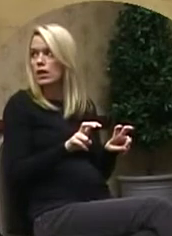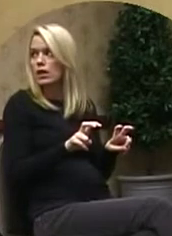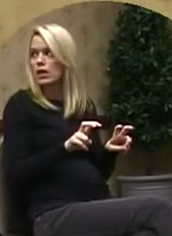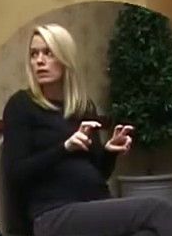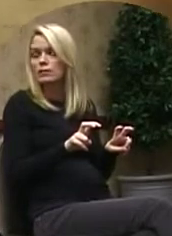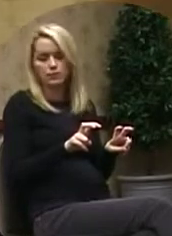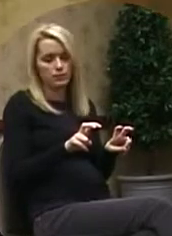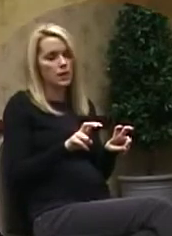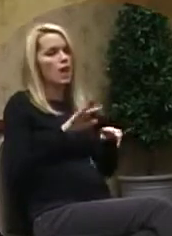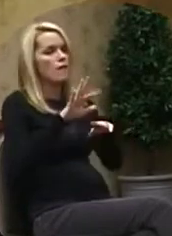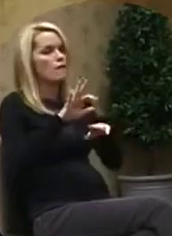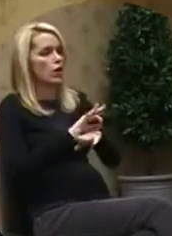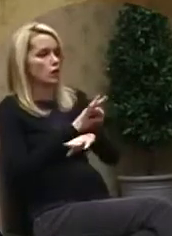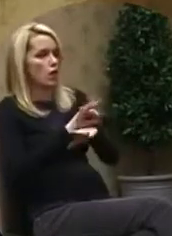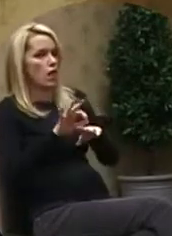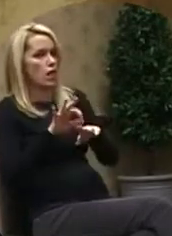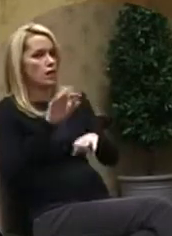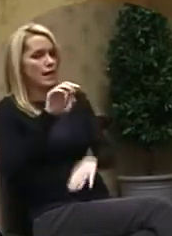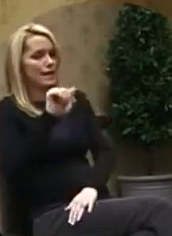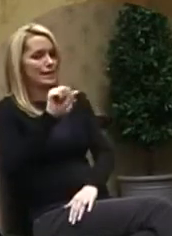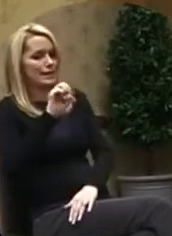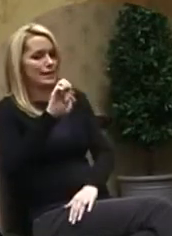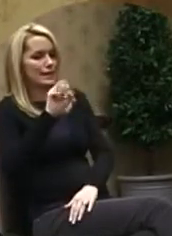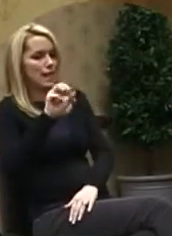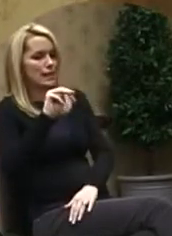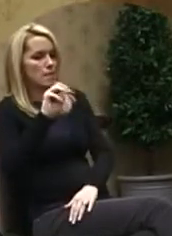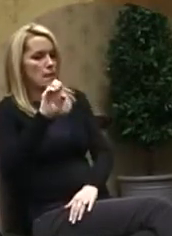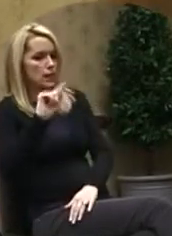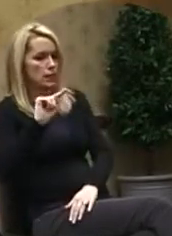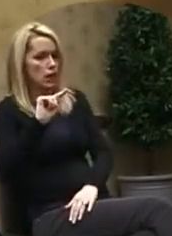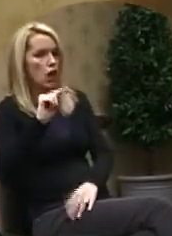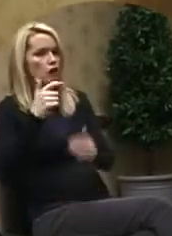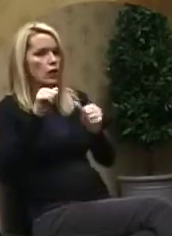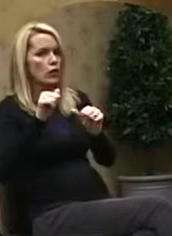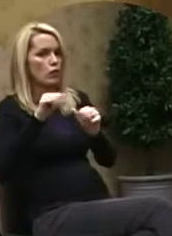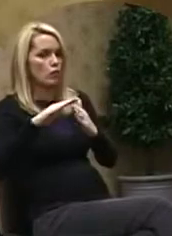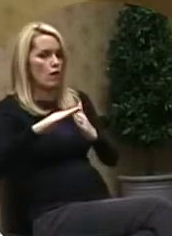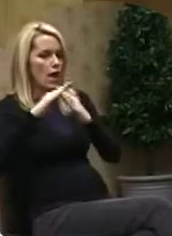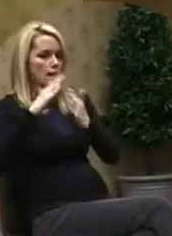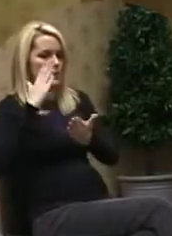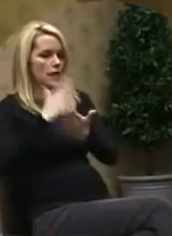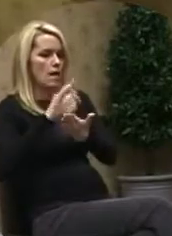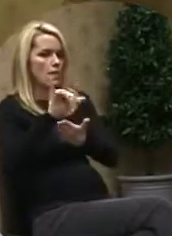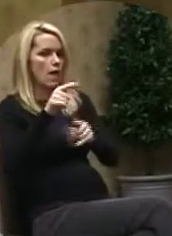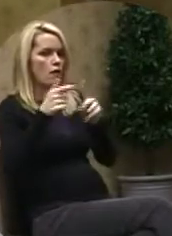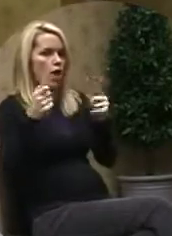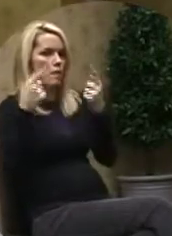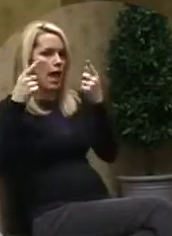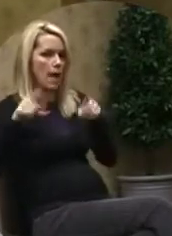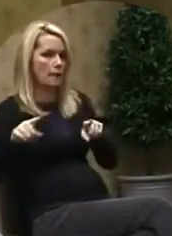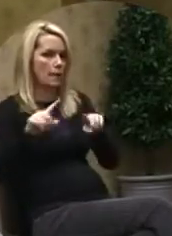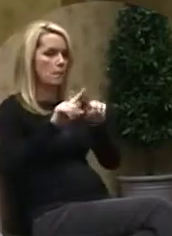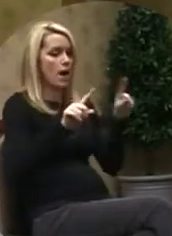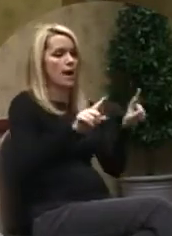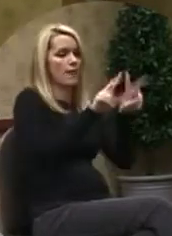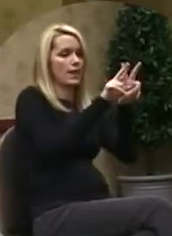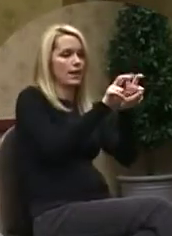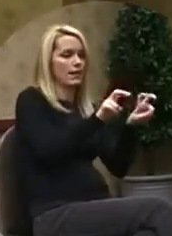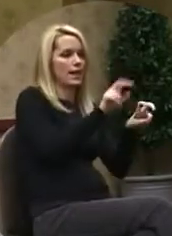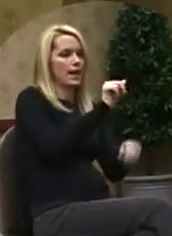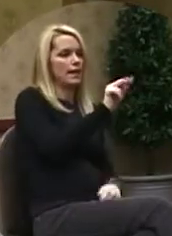headbanging. In a functional analysis, you will actually go in and create situations that will